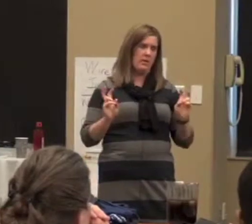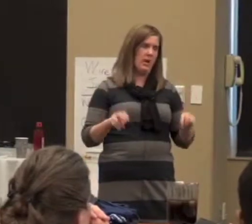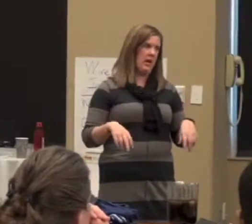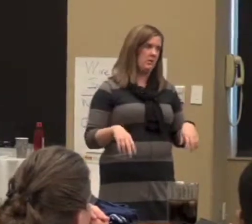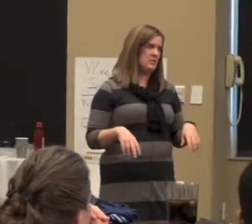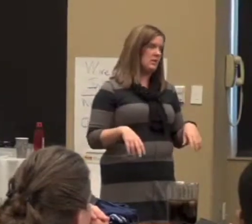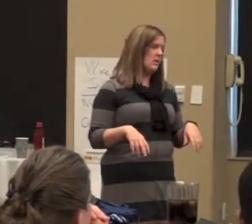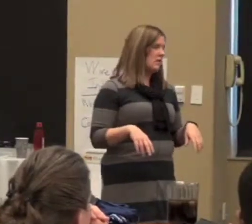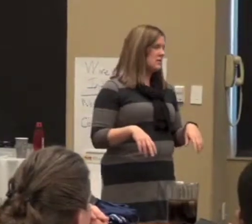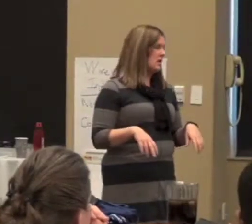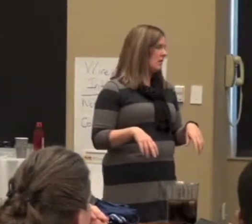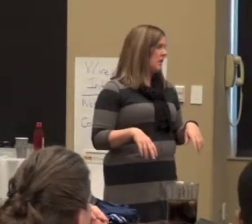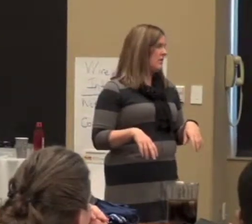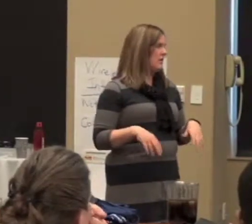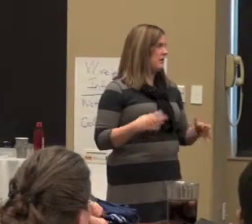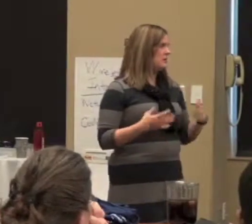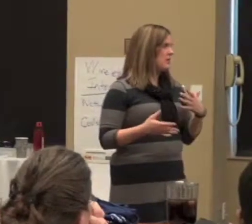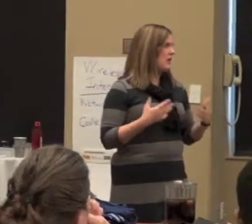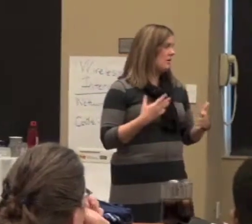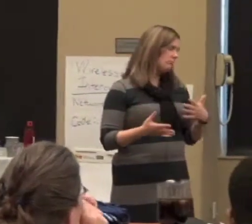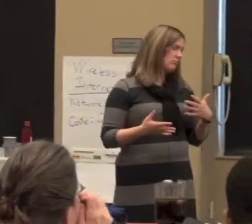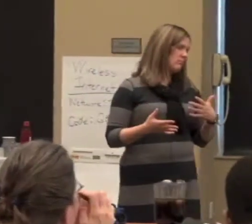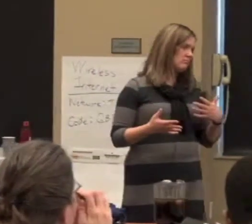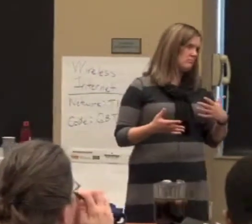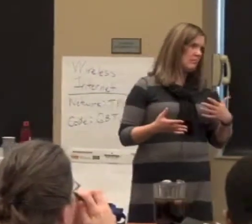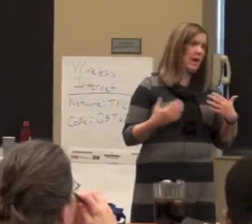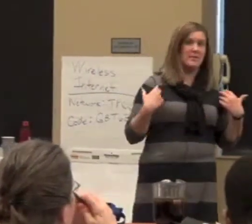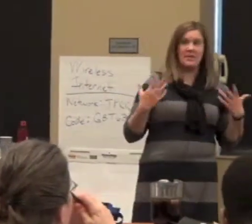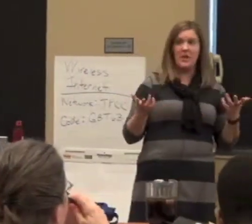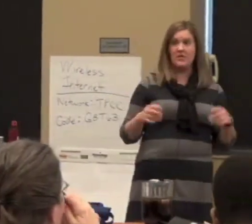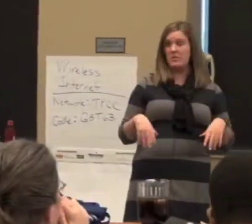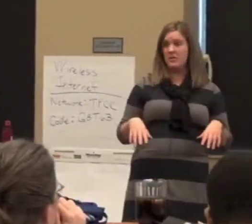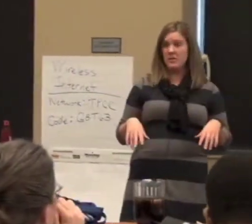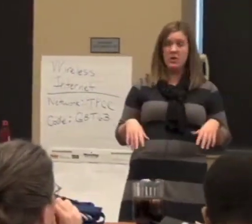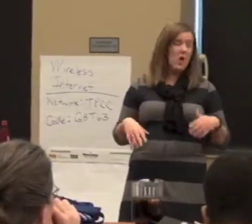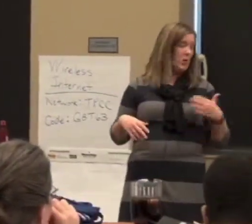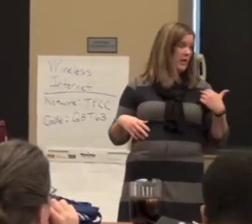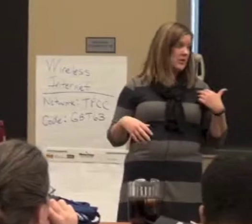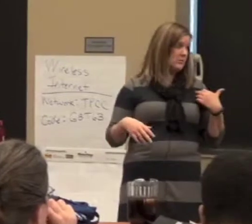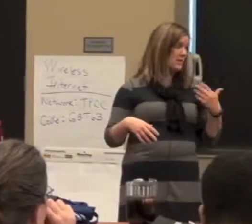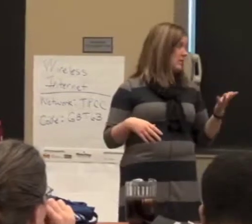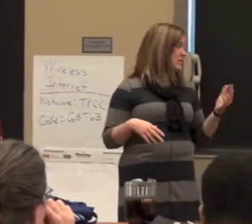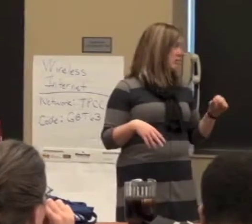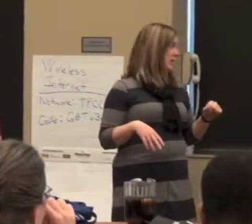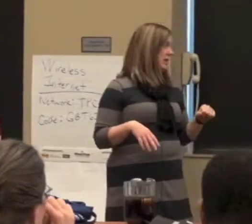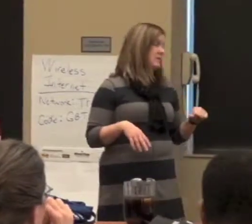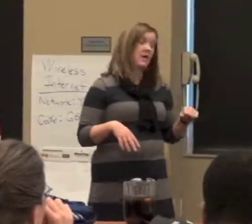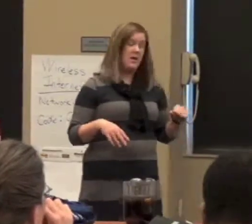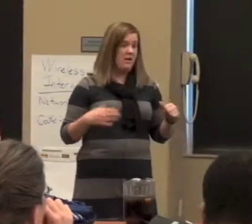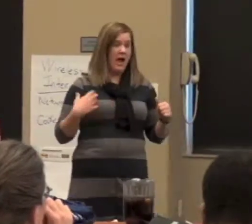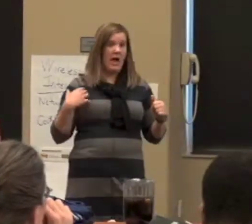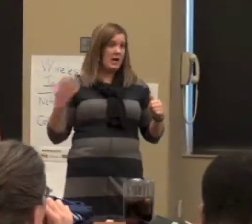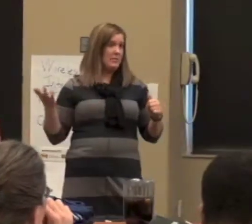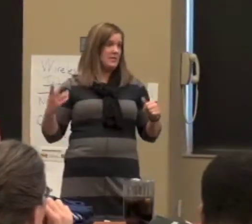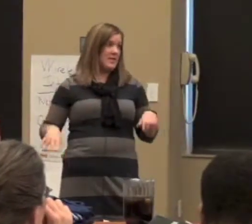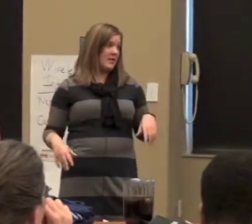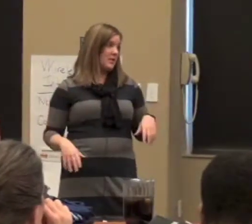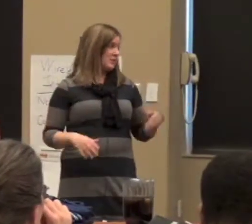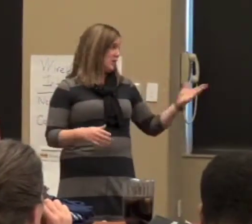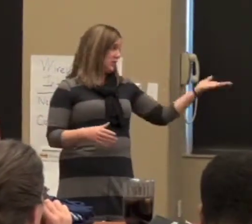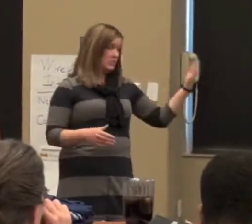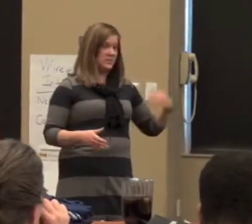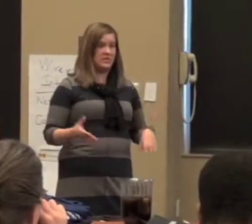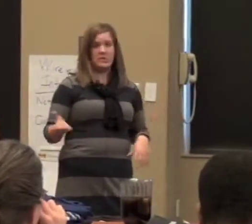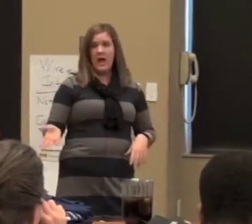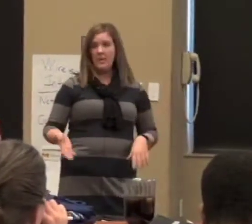or for games. So I think it's, I'm a technology person. When I do my summer trainings, I am the